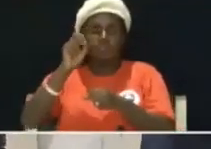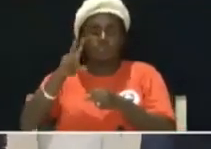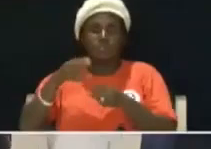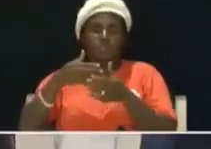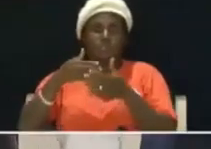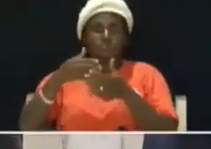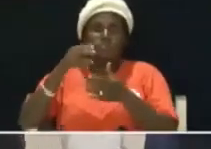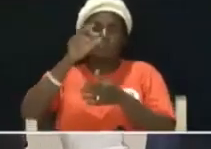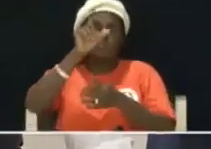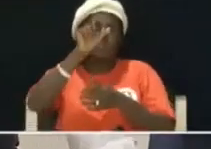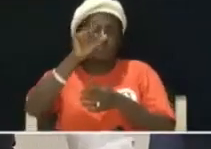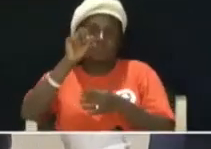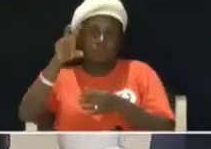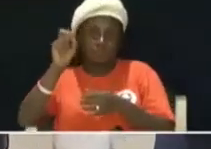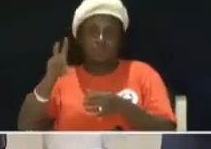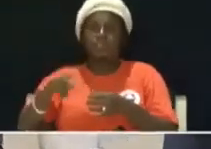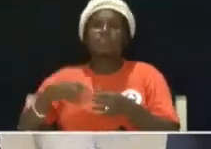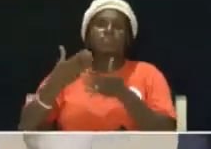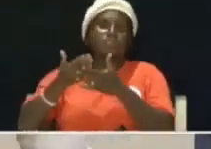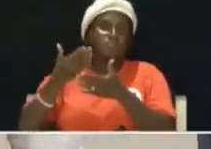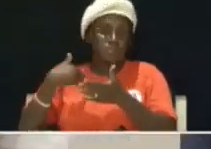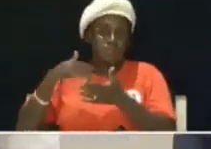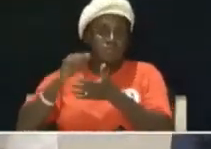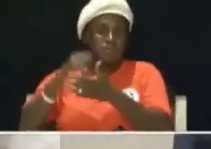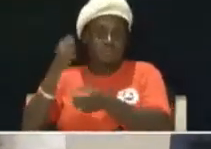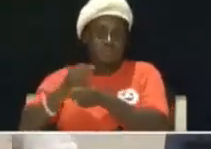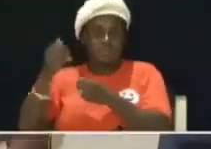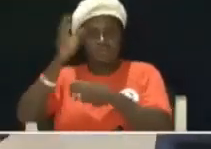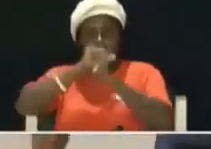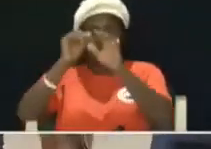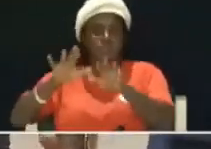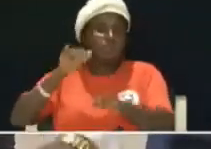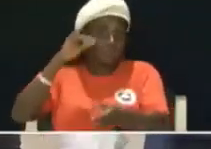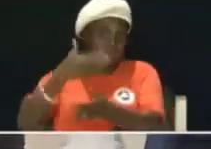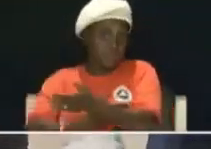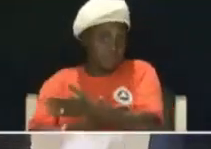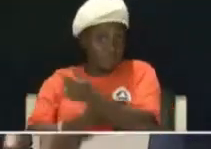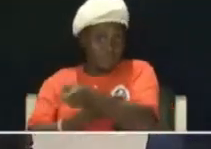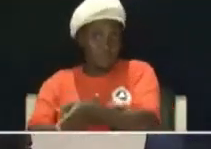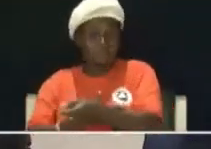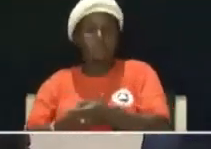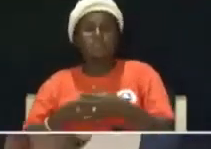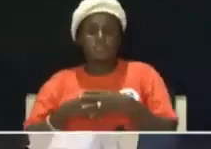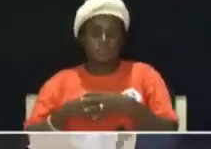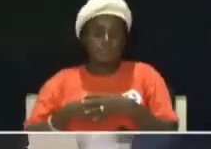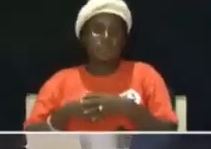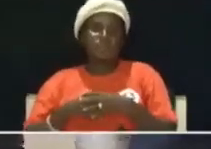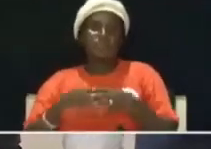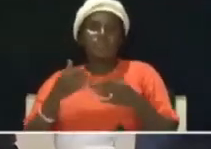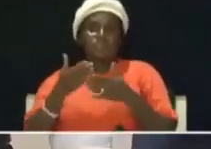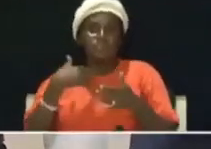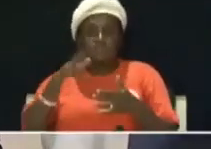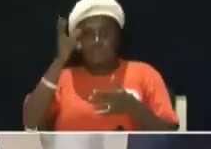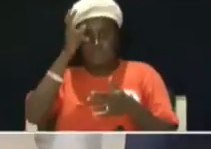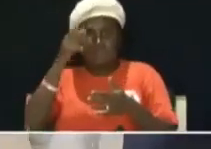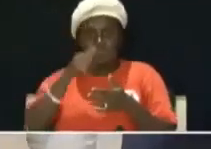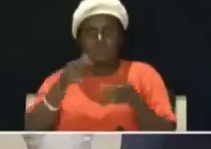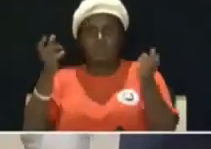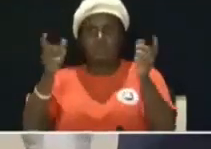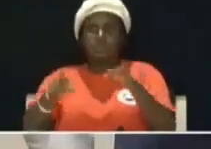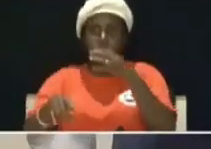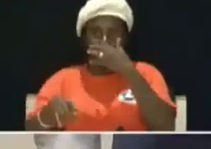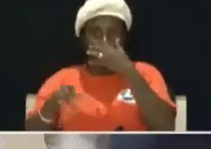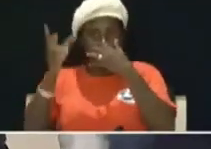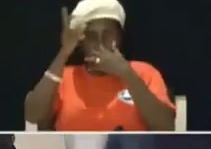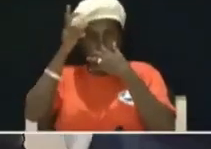year, the Lord blessed us with a beautiful daughter. That was before the devil stepped in. The